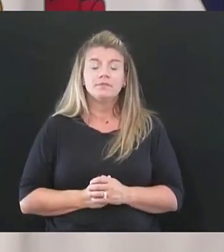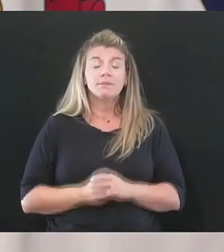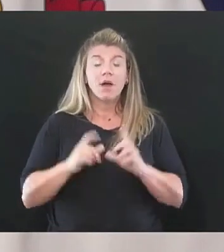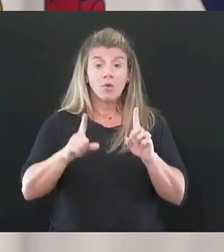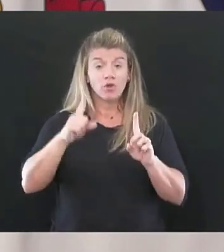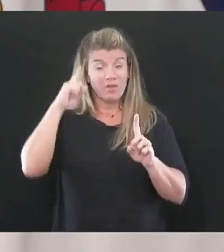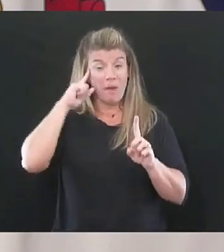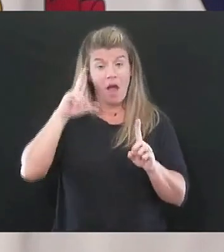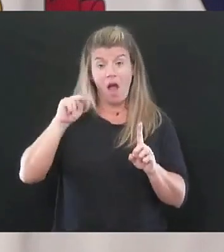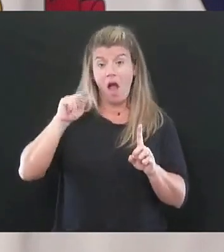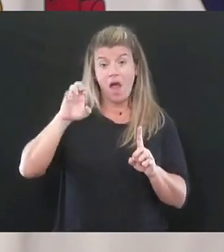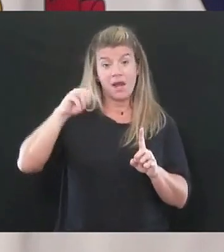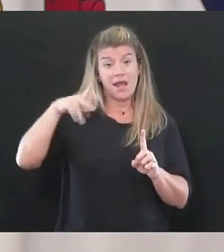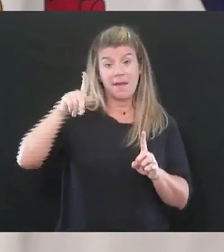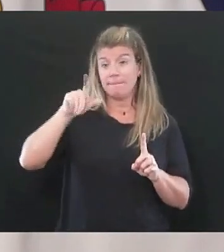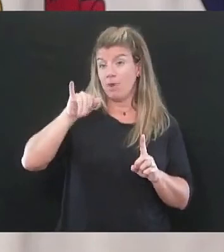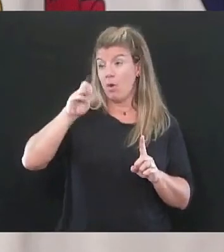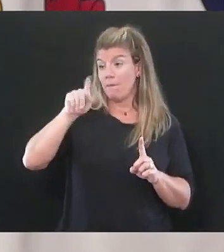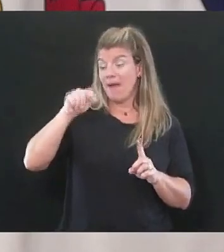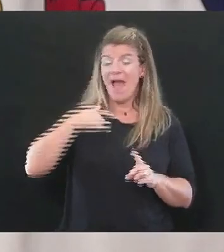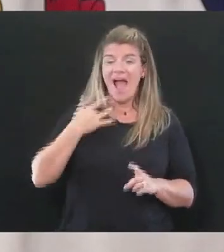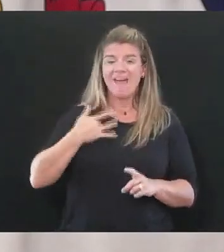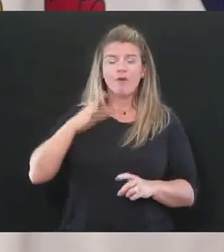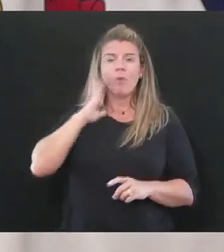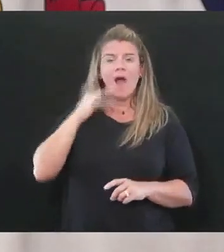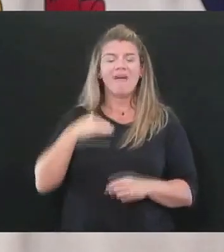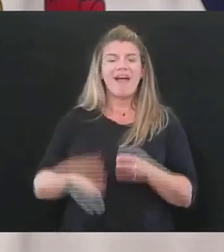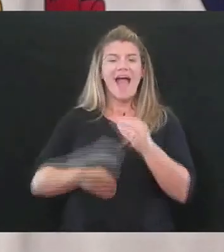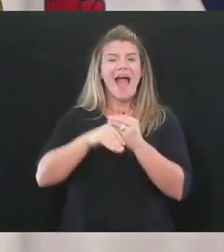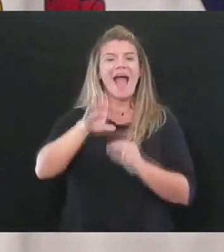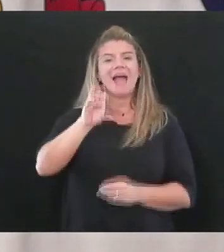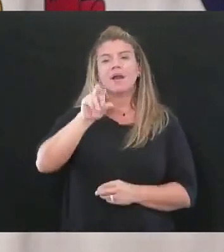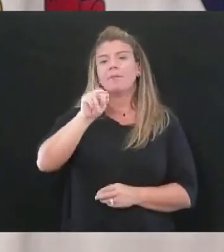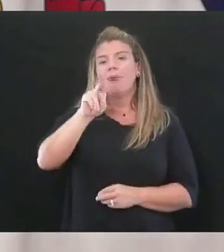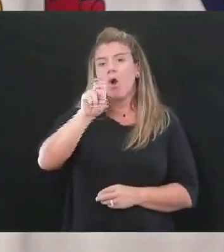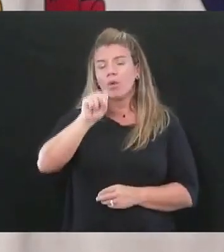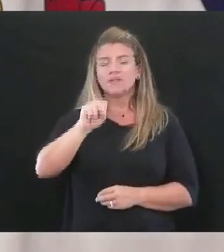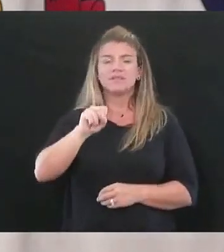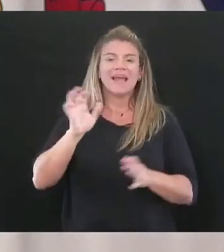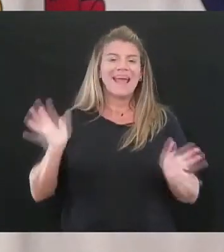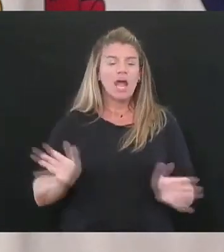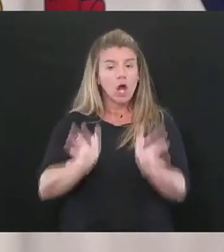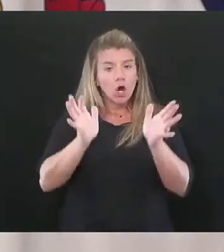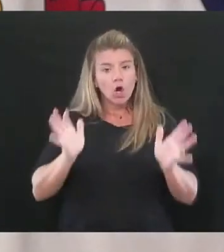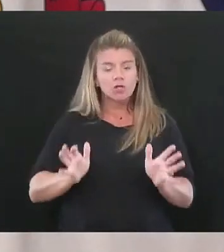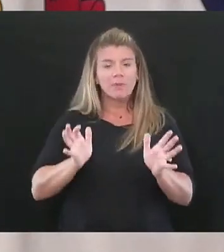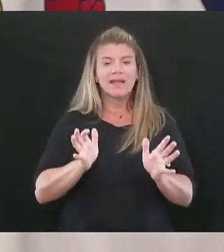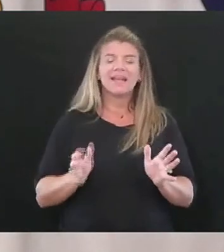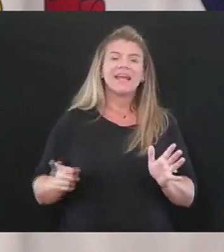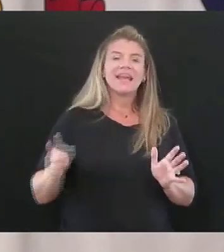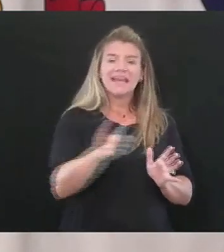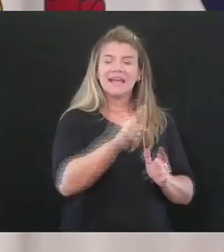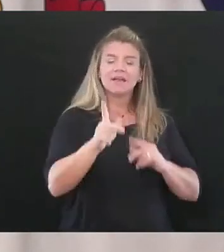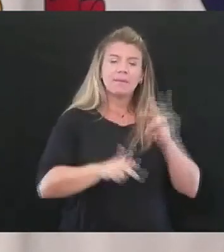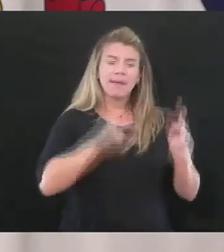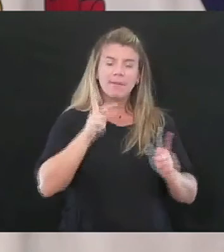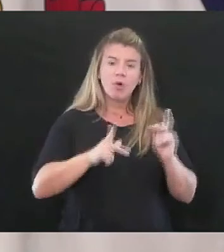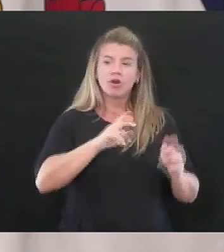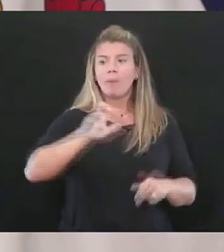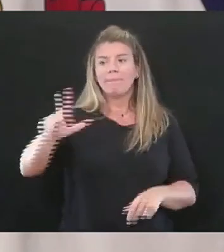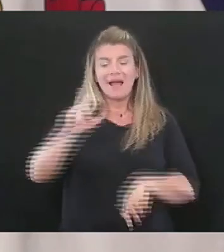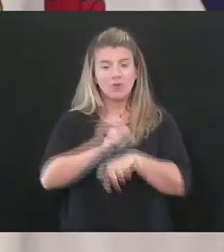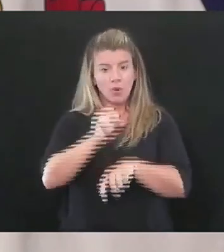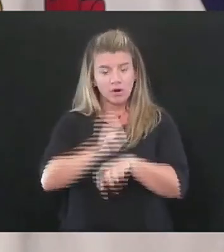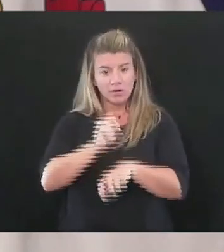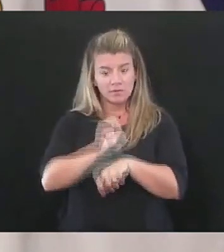unemployment, I think there'll be bonuses that will come, encouragement to come to get people to be encouraged to go back